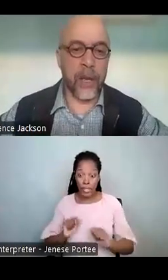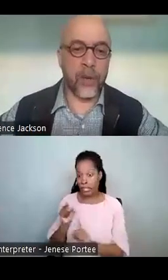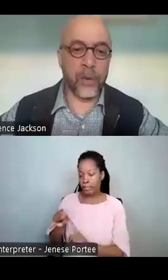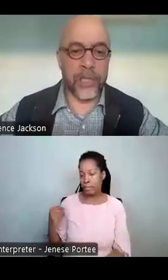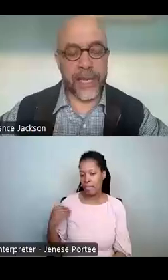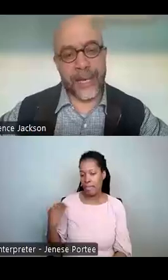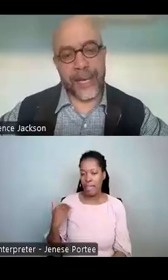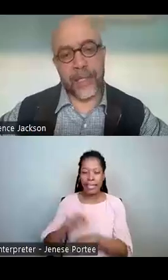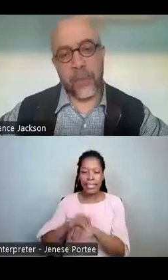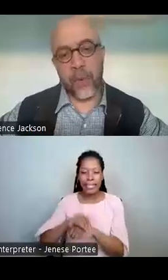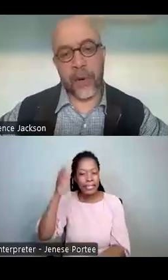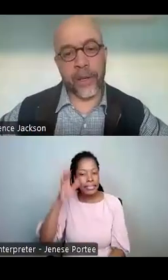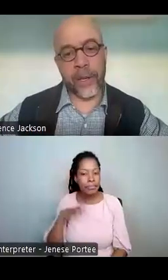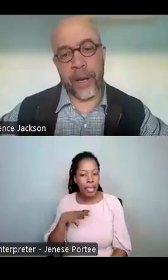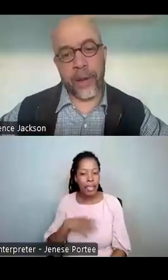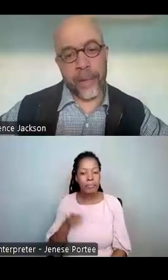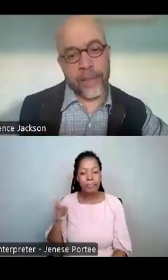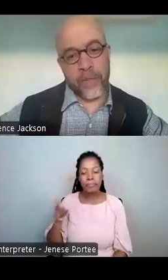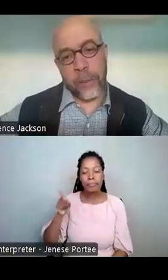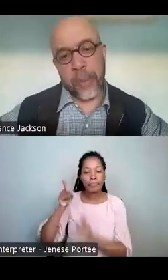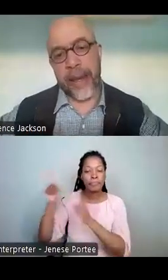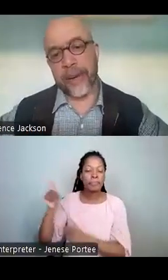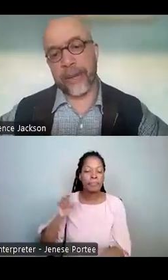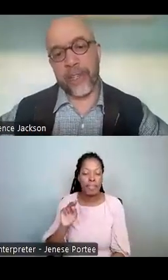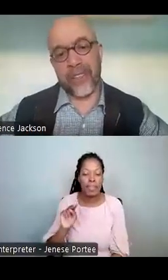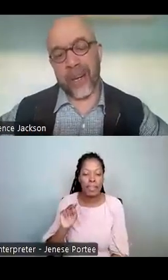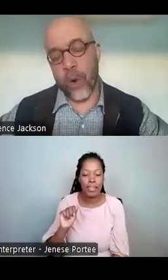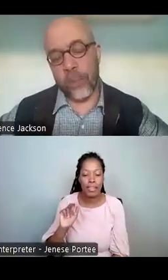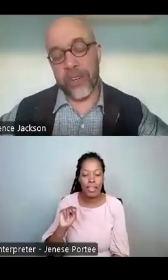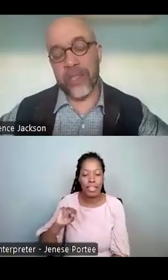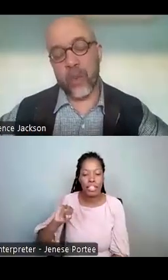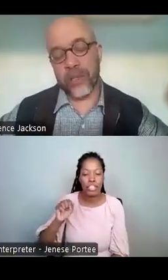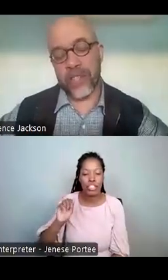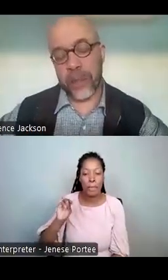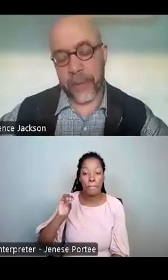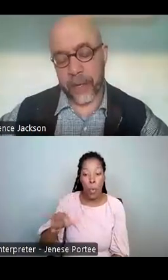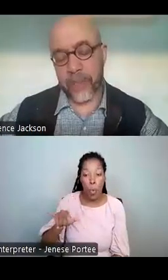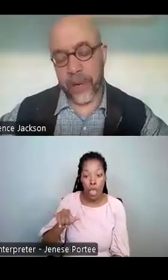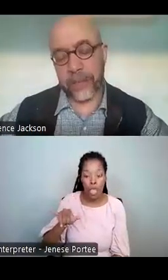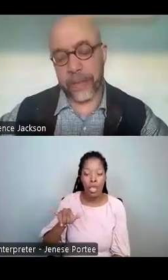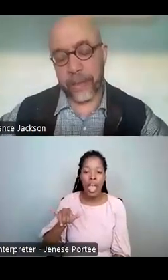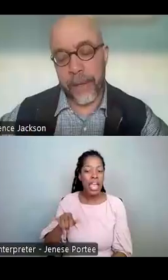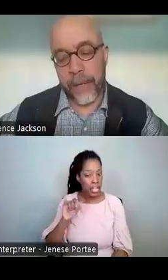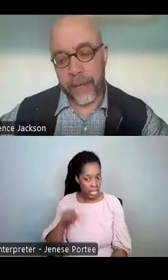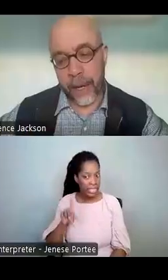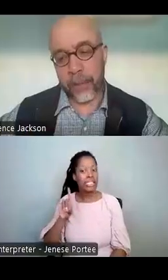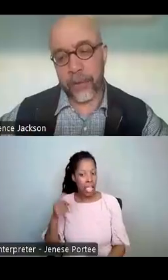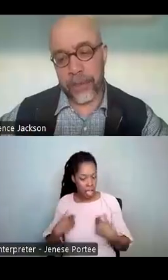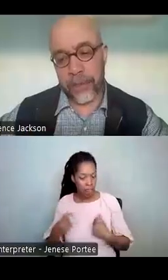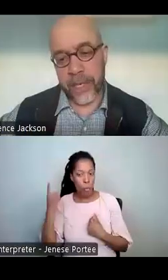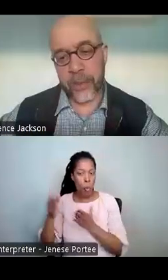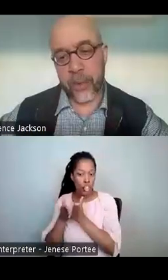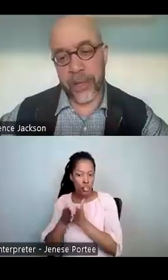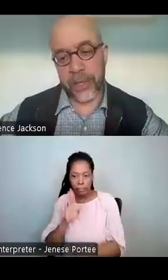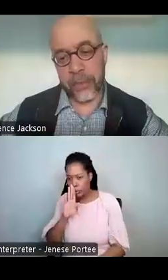Englishman who is at Nanjemoy, and sort of the pattern, there is one ship that comes directly from Gambia River